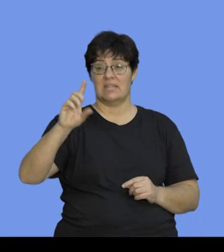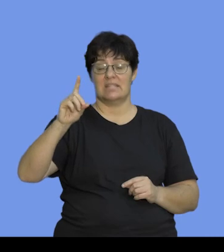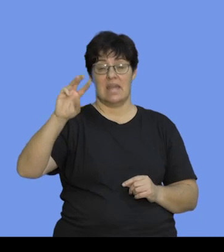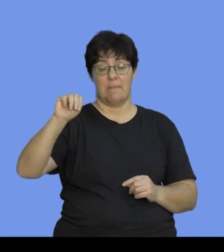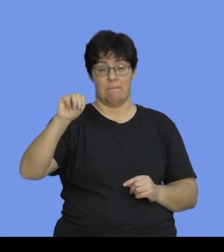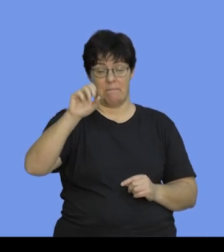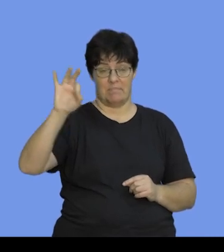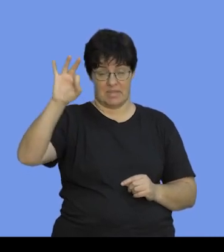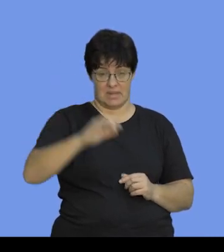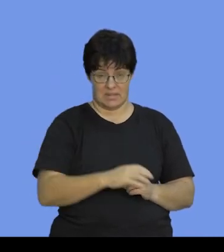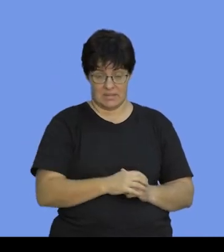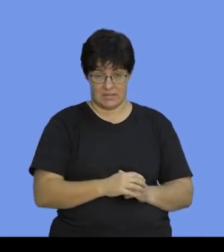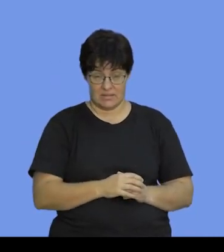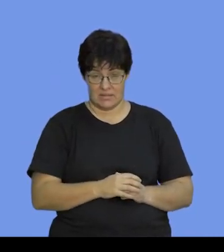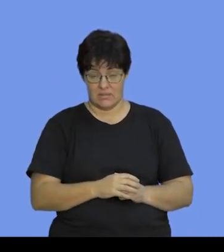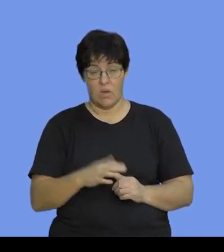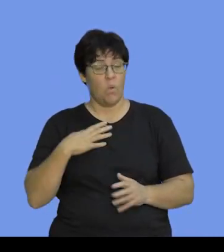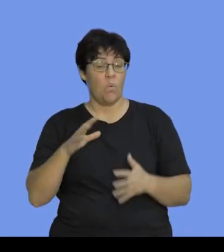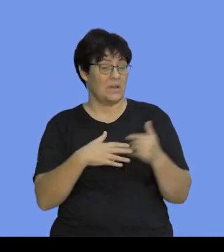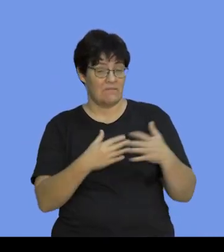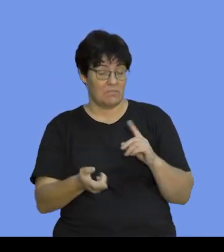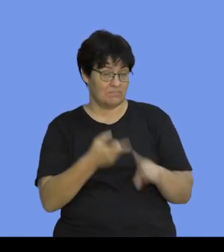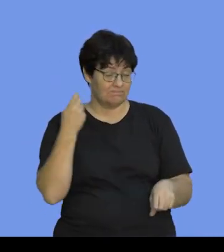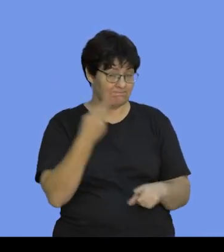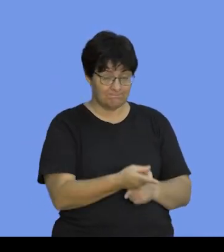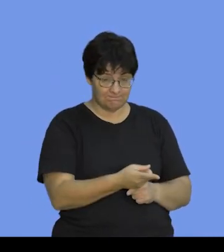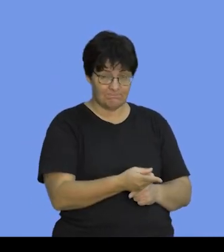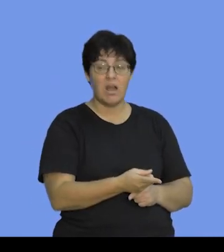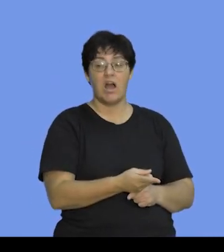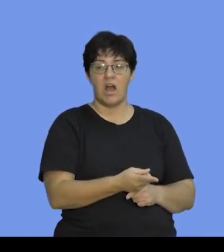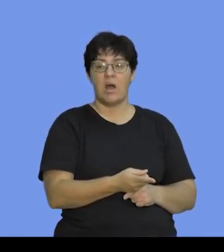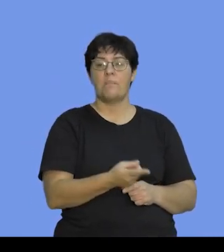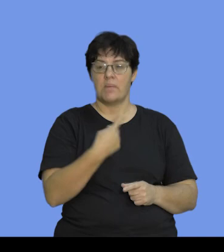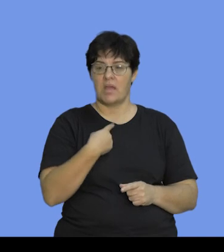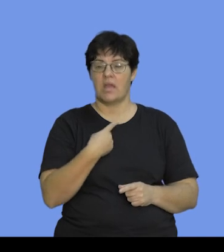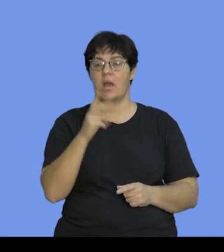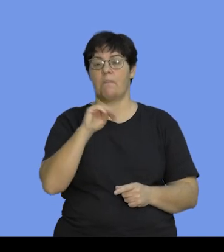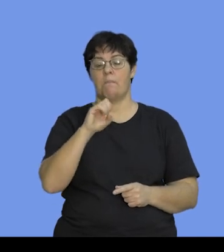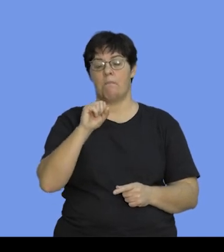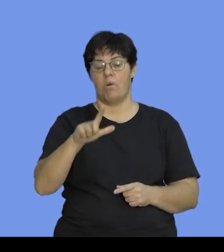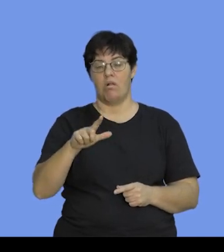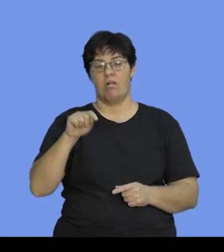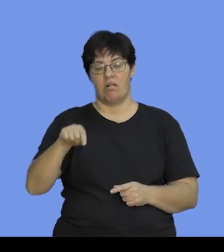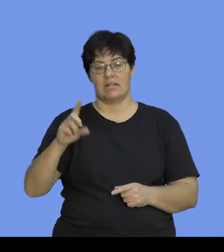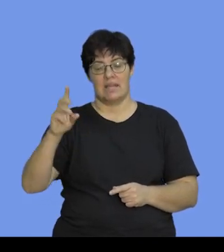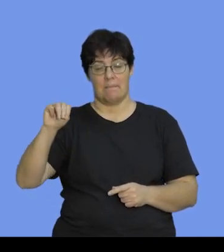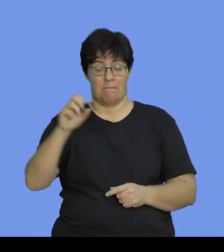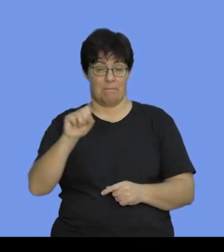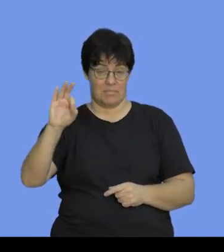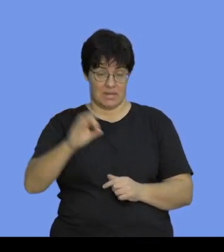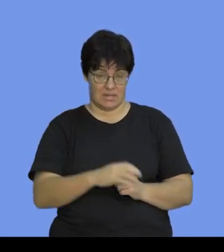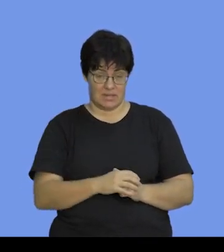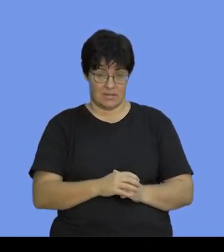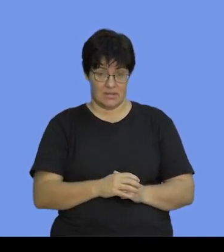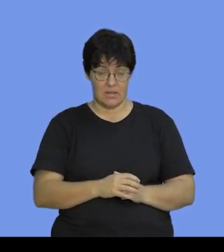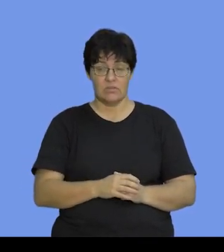cubic decimeters. Okay, so whatever concentration we'll get from this calculation will actually be in moles per cubic decimeter.